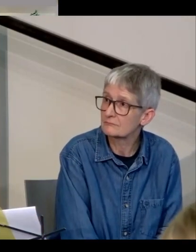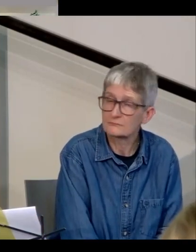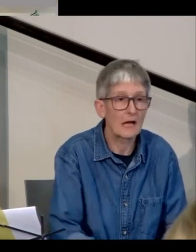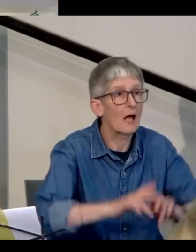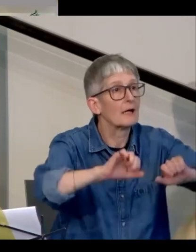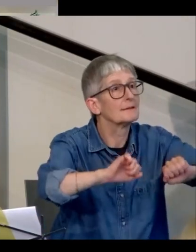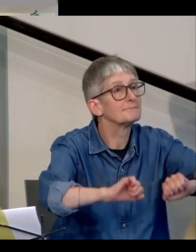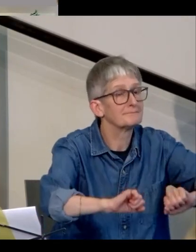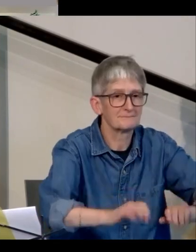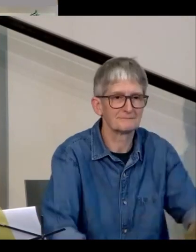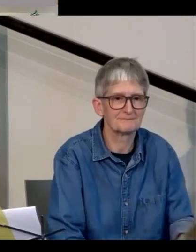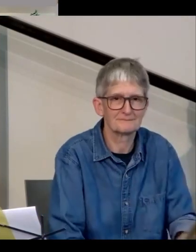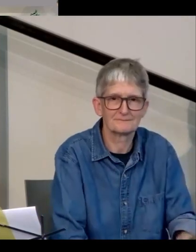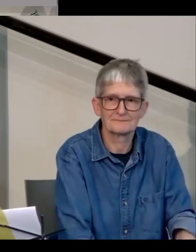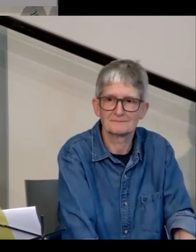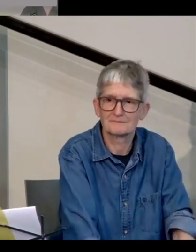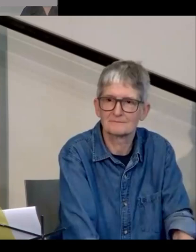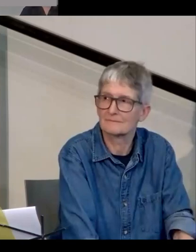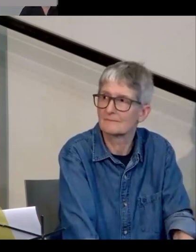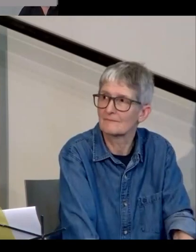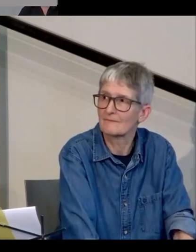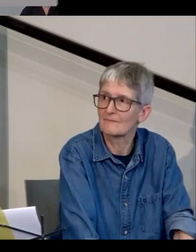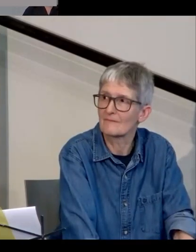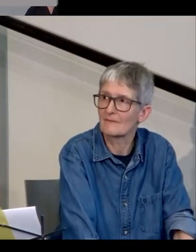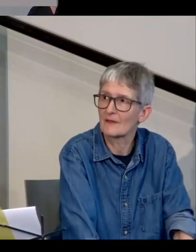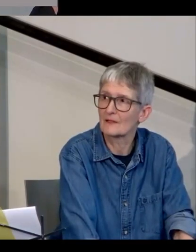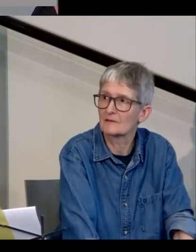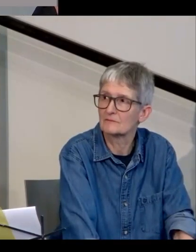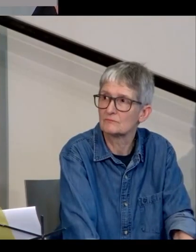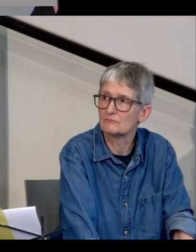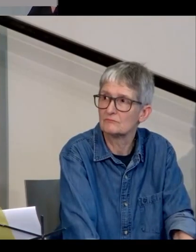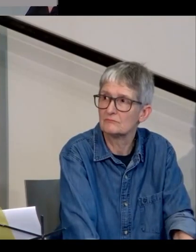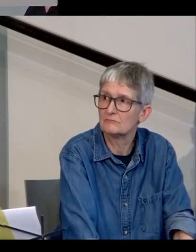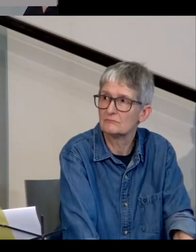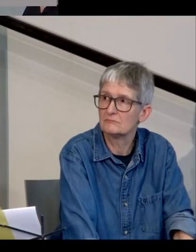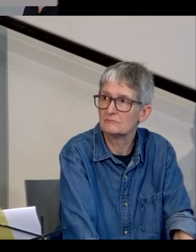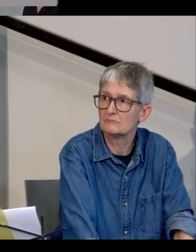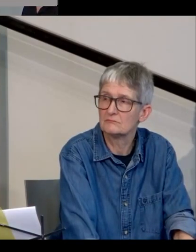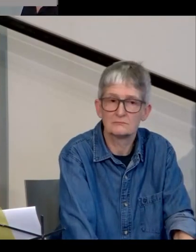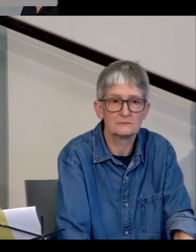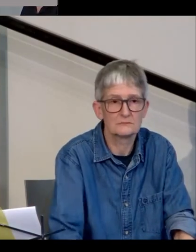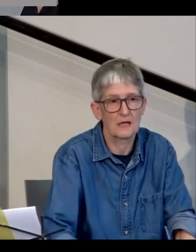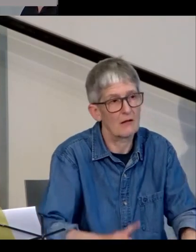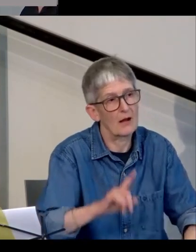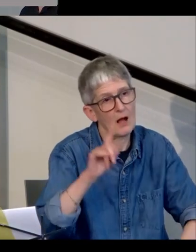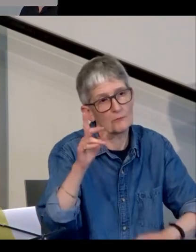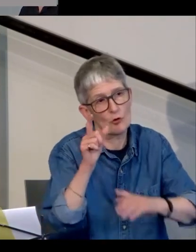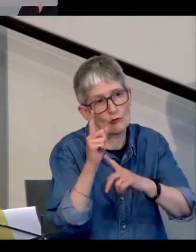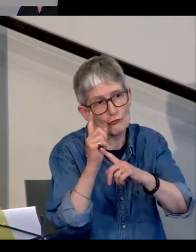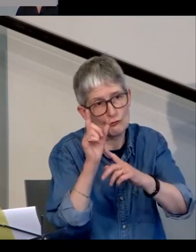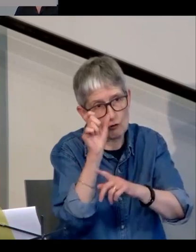Let's just sit down for a moment or two as we come to the cross, as we come to the table,